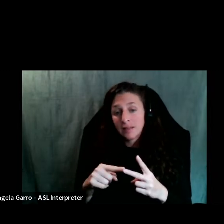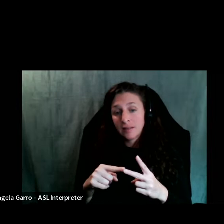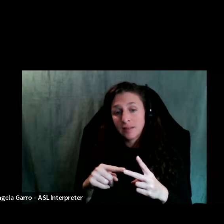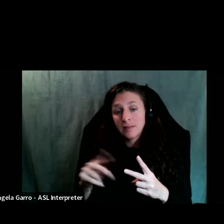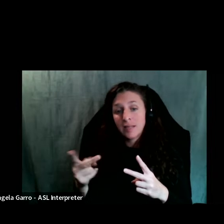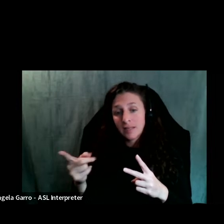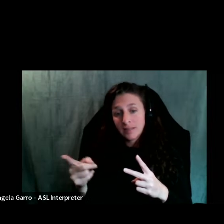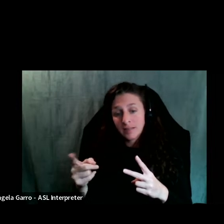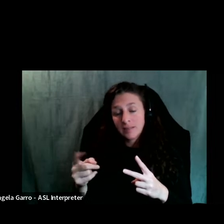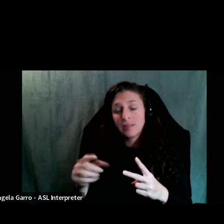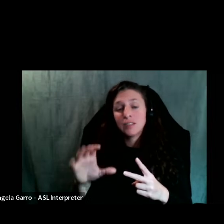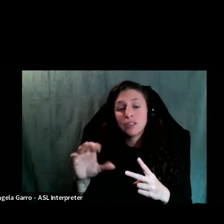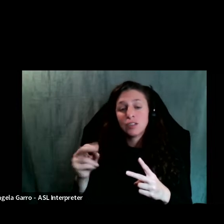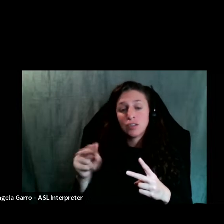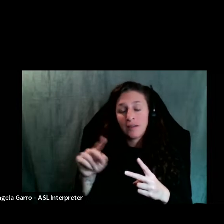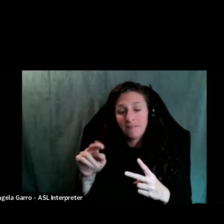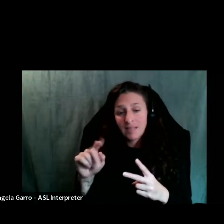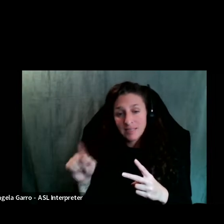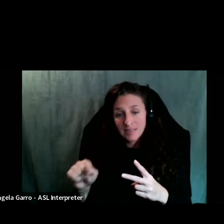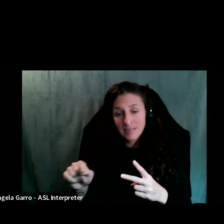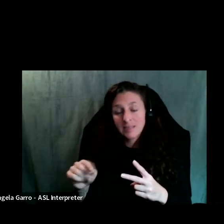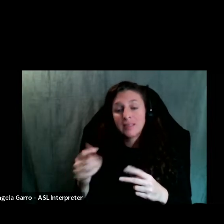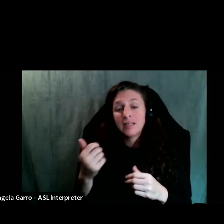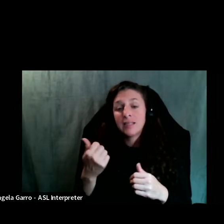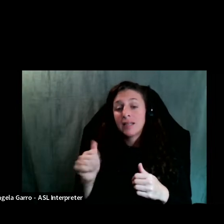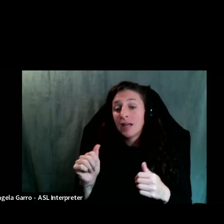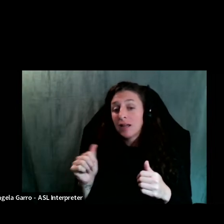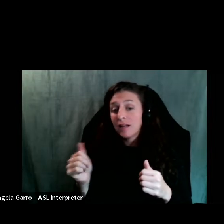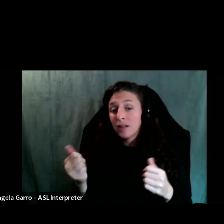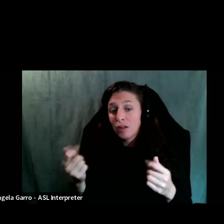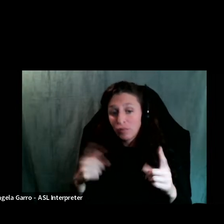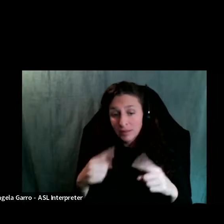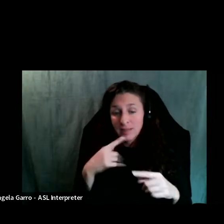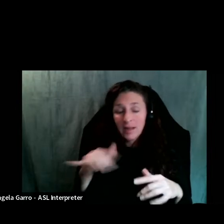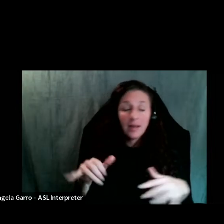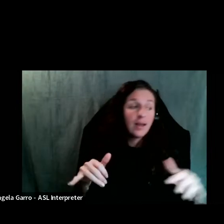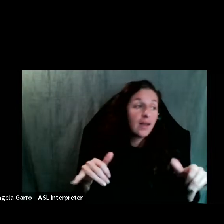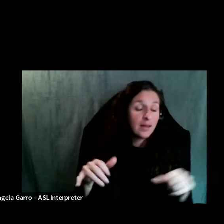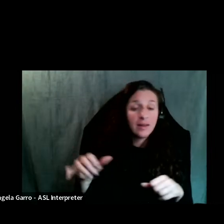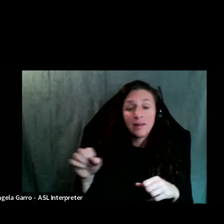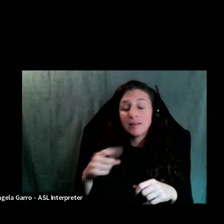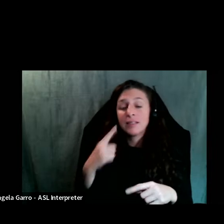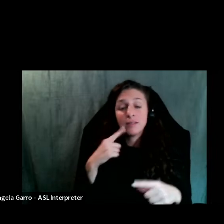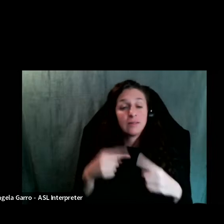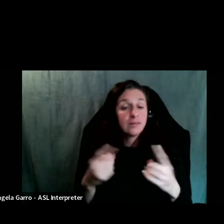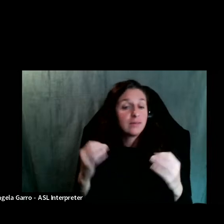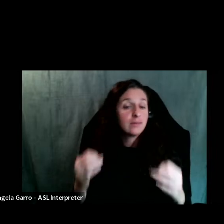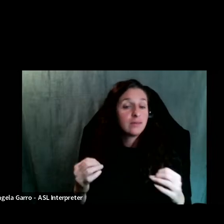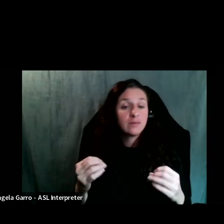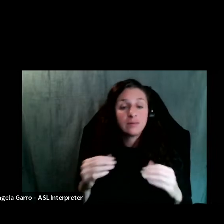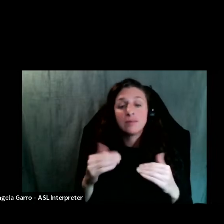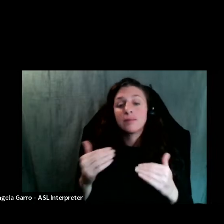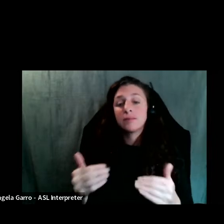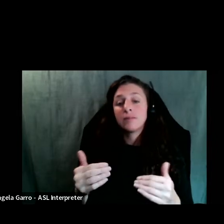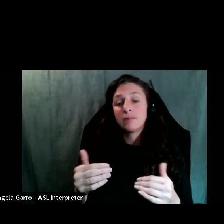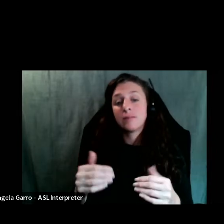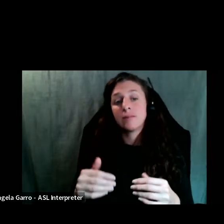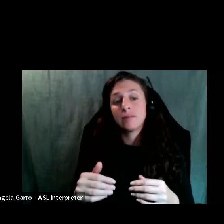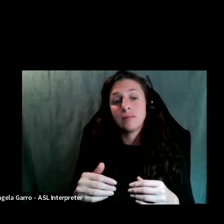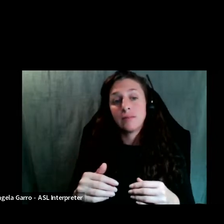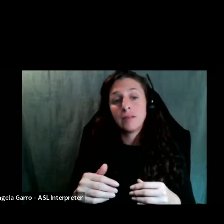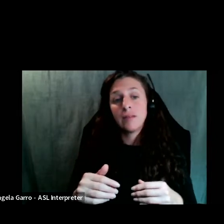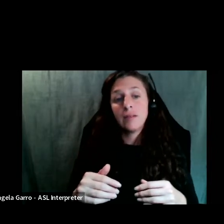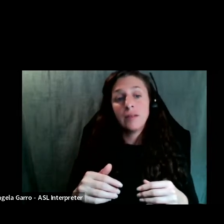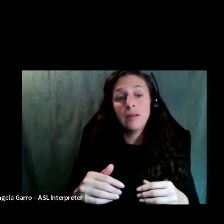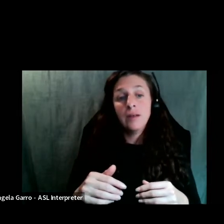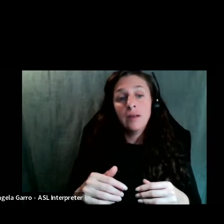that. Seconded by Trustee Chavez. All those in favor, please say aye. Aye. Any opposed? Hearing none, motion carried. Okay, we have